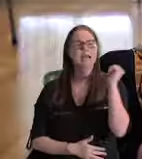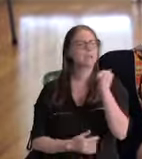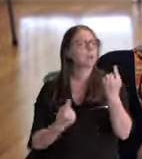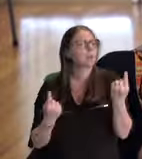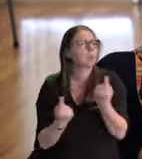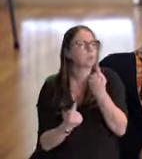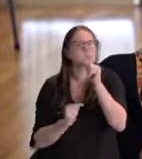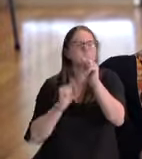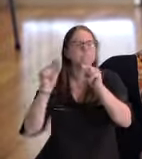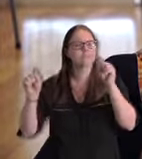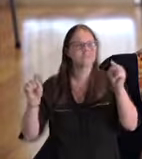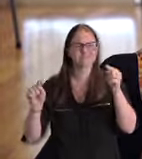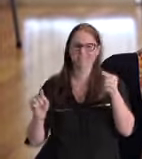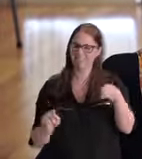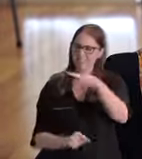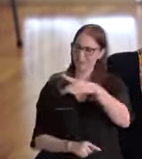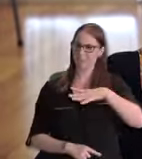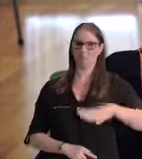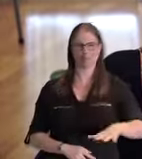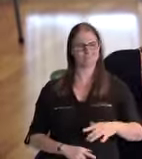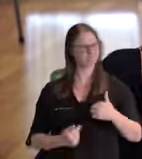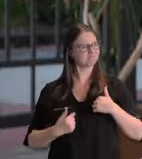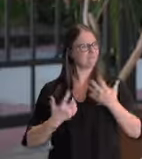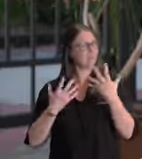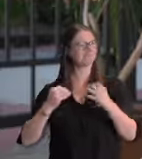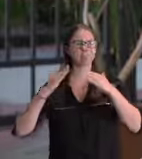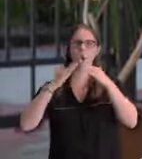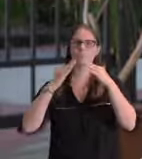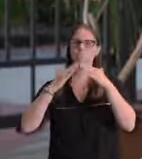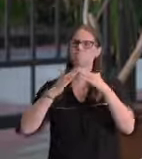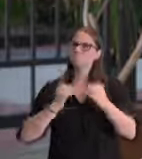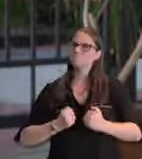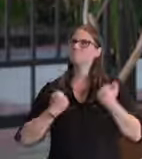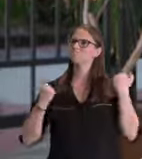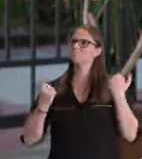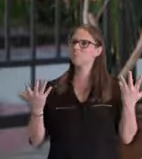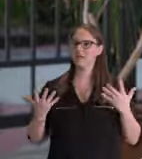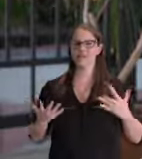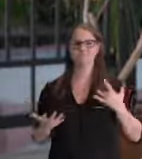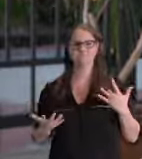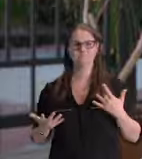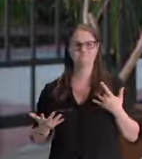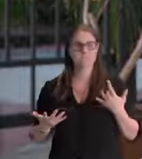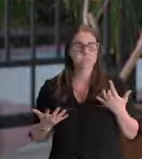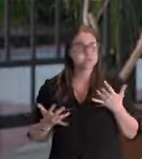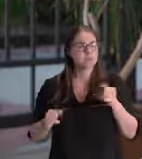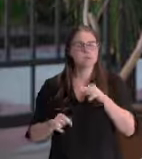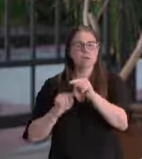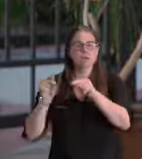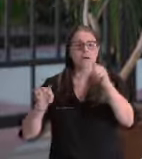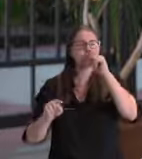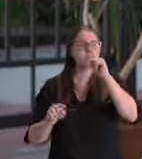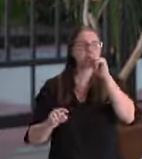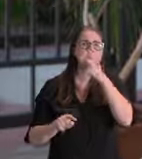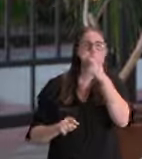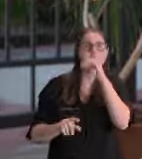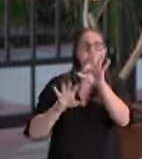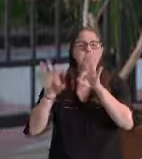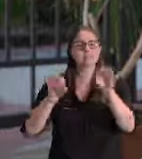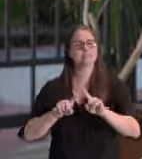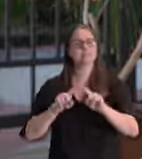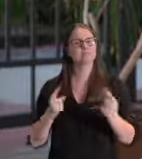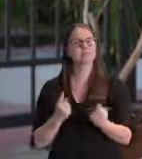are, wants a place of their own to live. Now that means different things to different people.